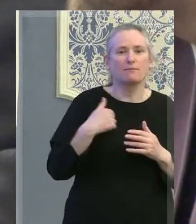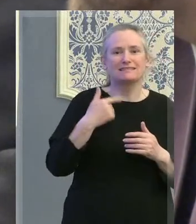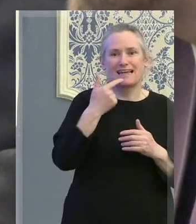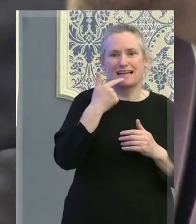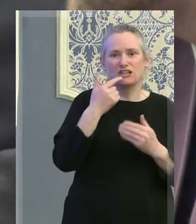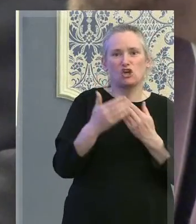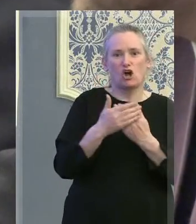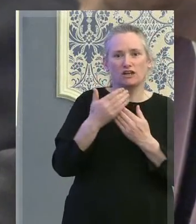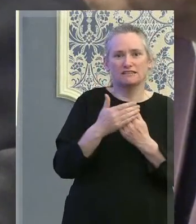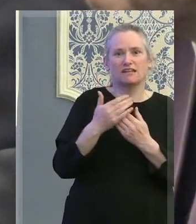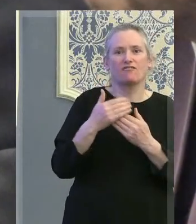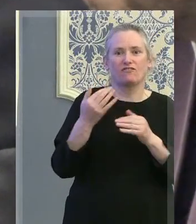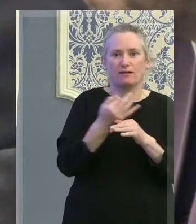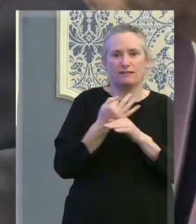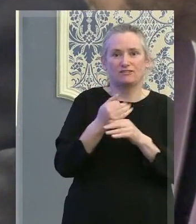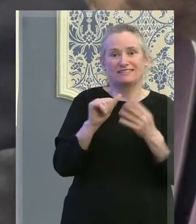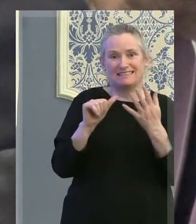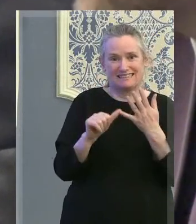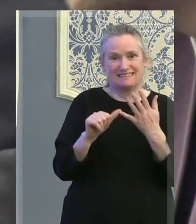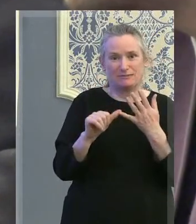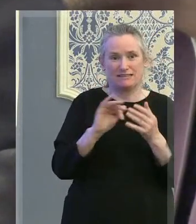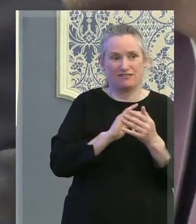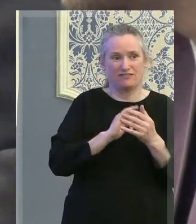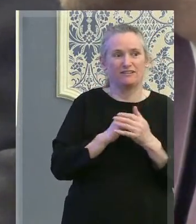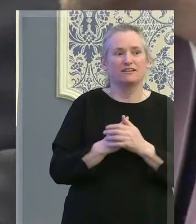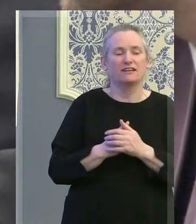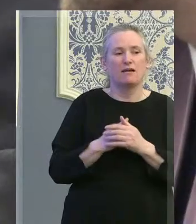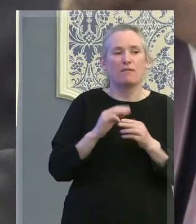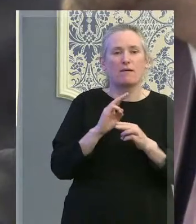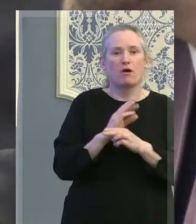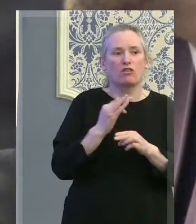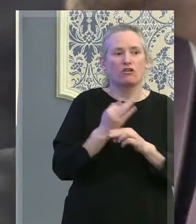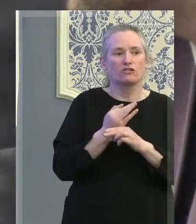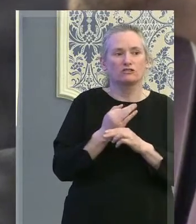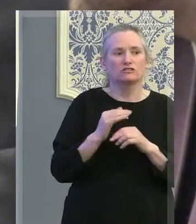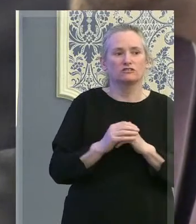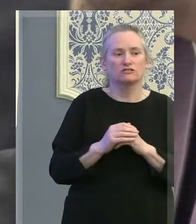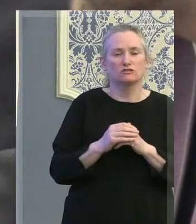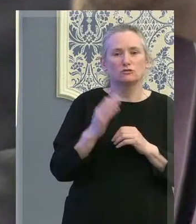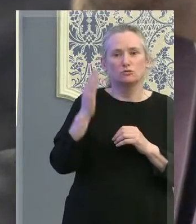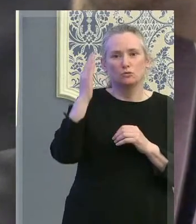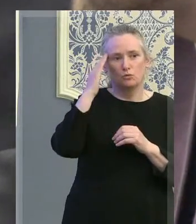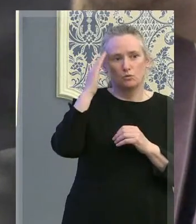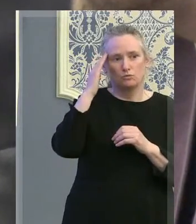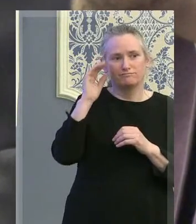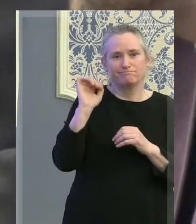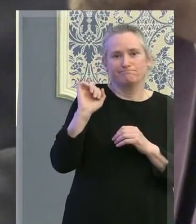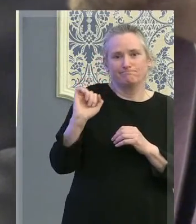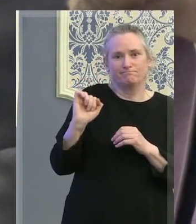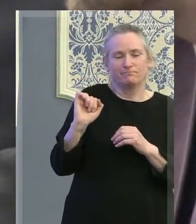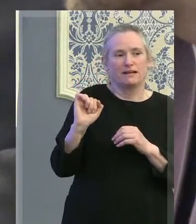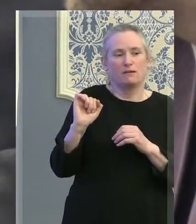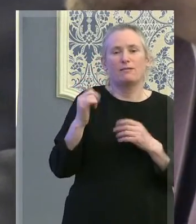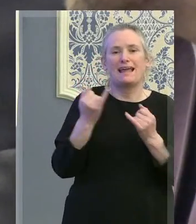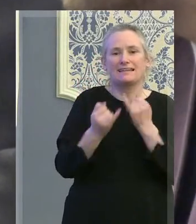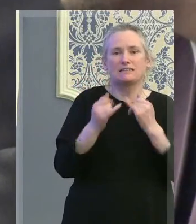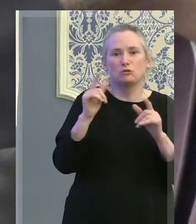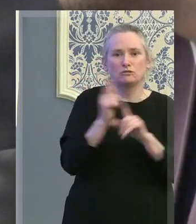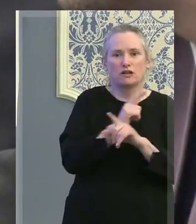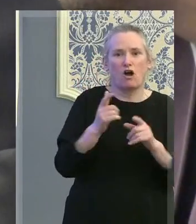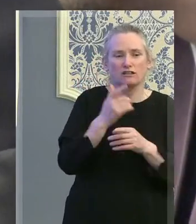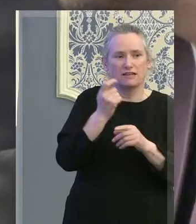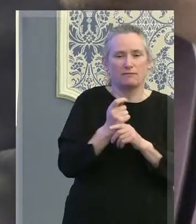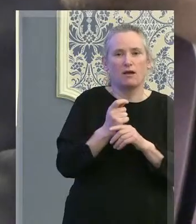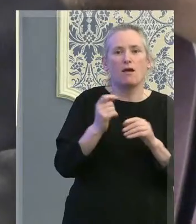of a family of 6. My parents and older siblings played Gilbert's music constantly. My mother would play it on a